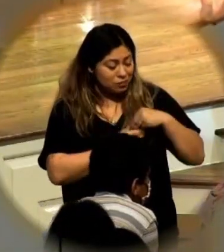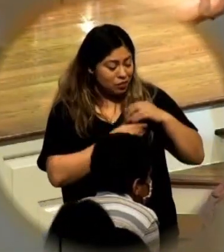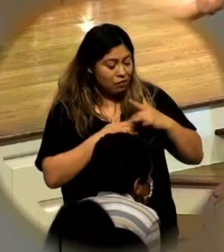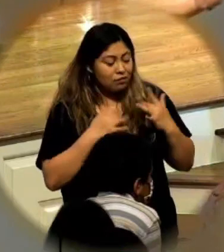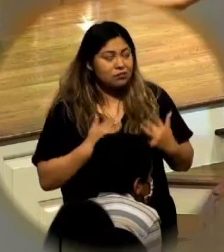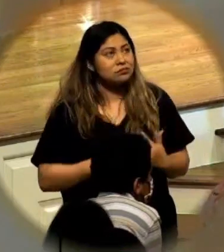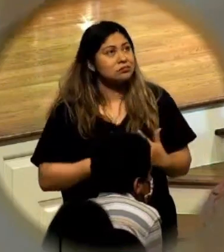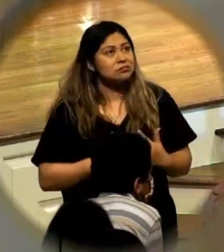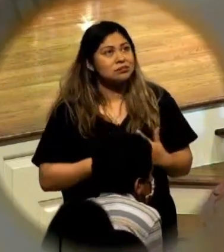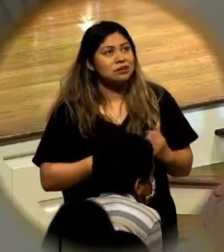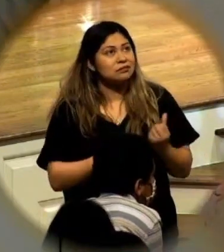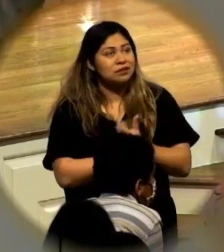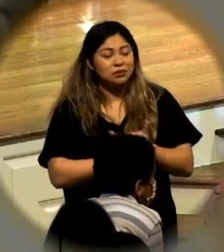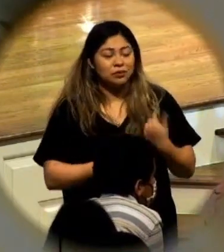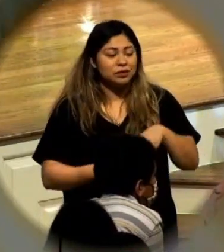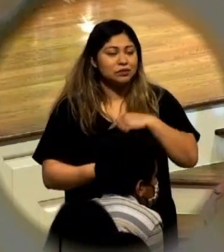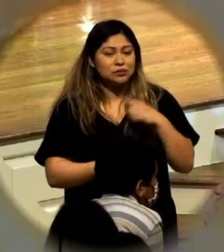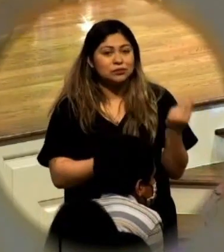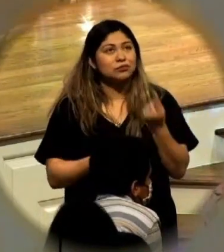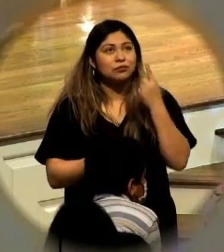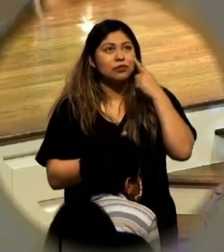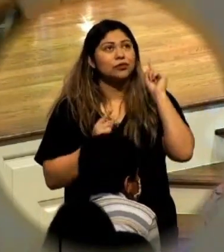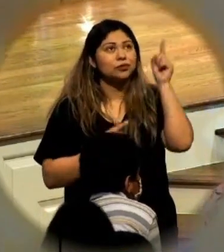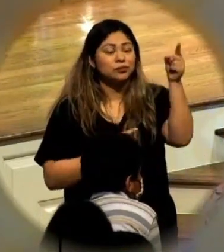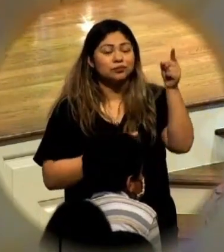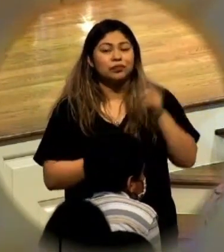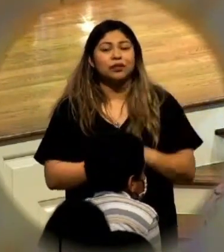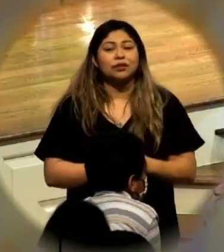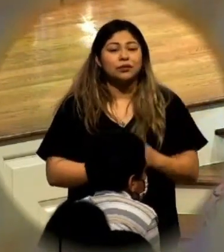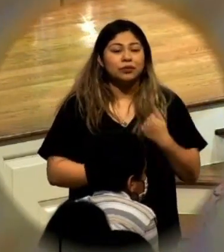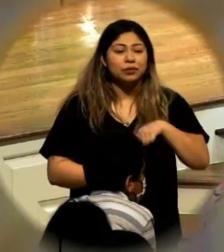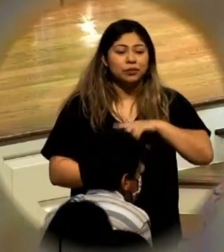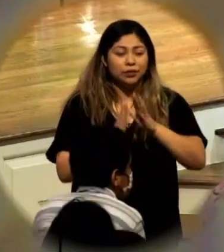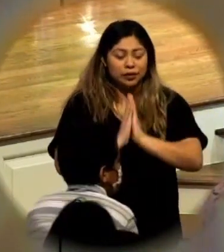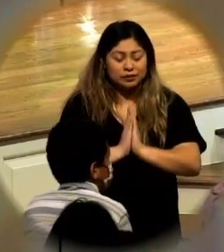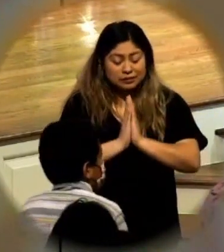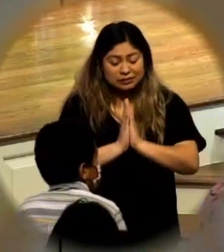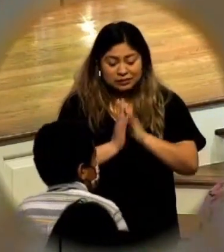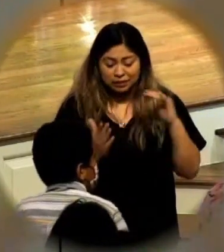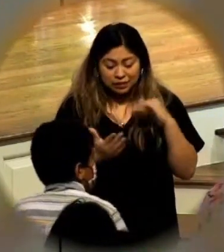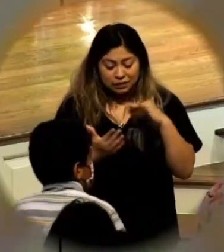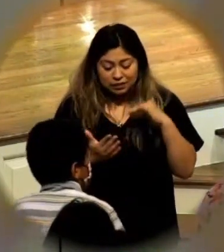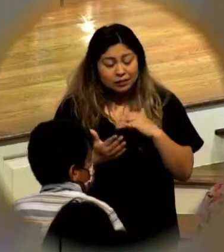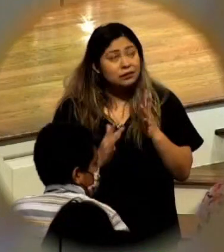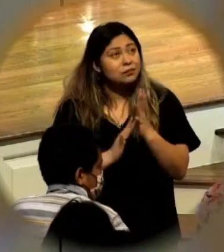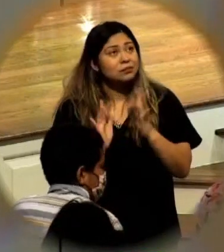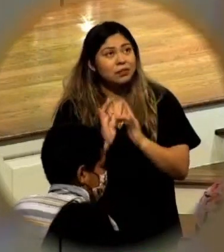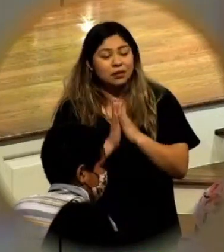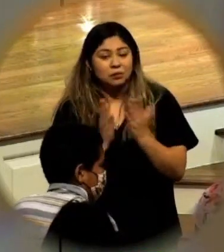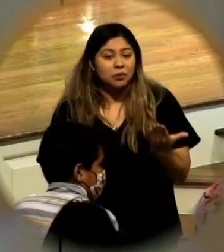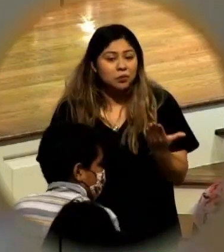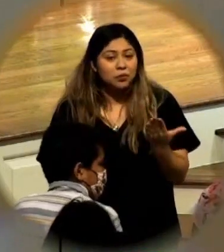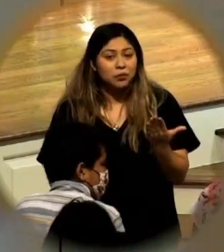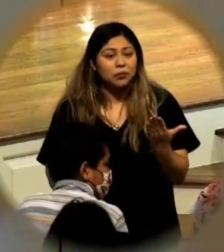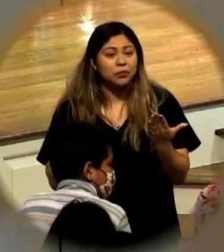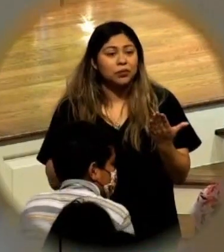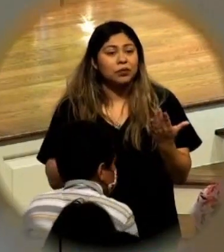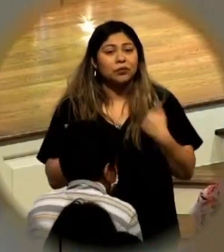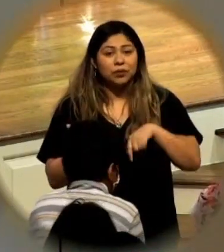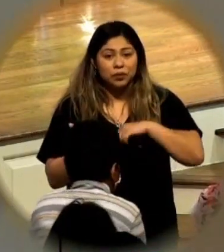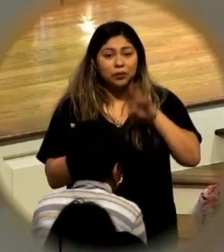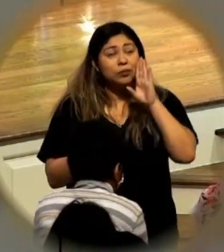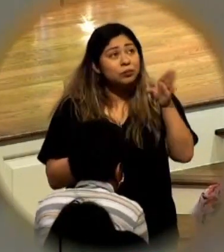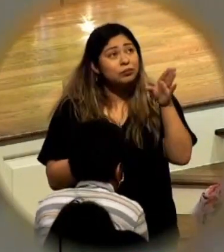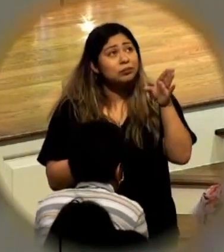Everything that we do. We pray that as we study your word this morning, as we open your book, that we would be spoken